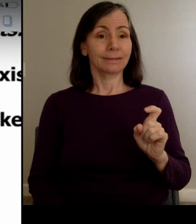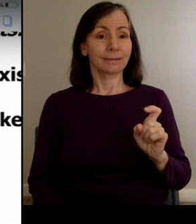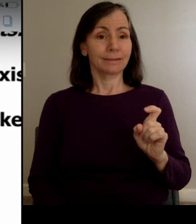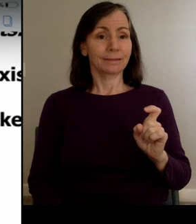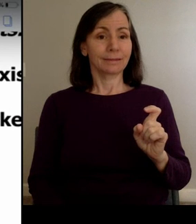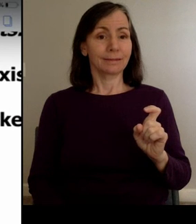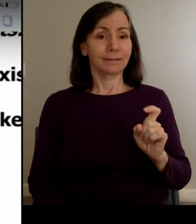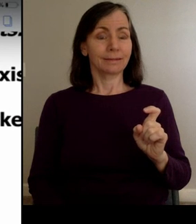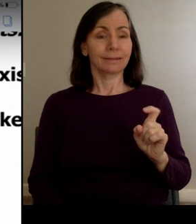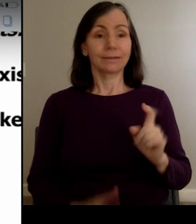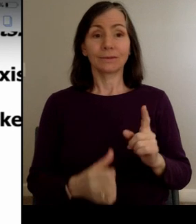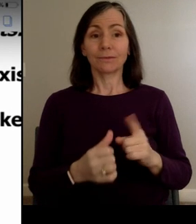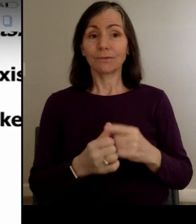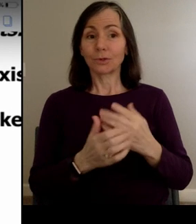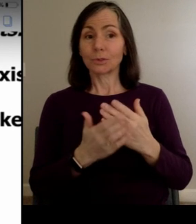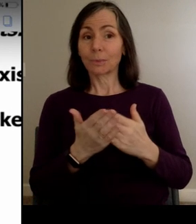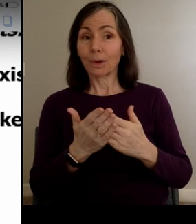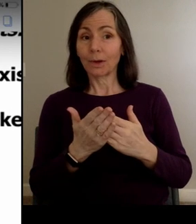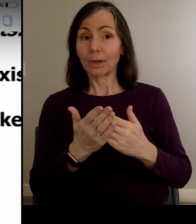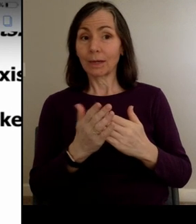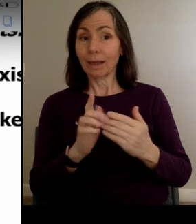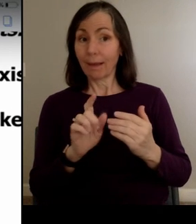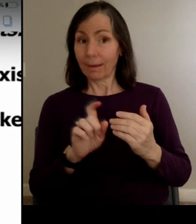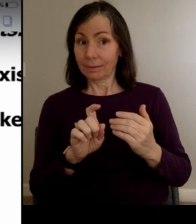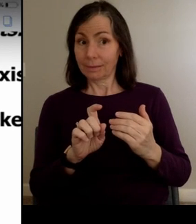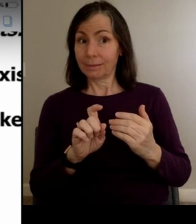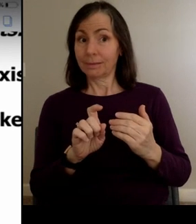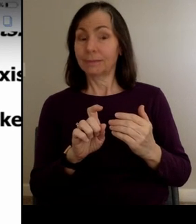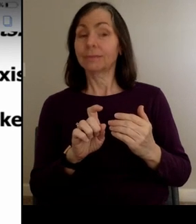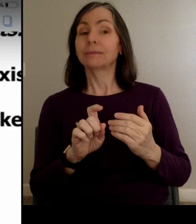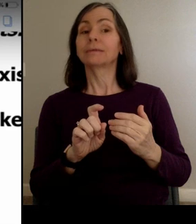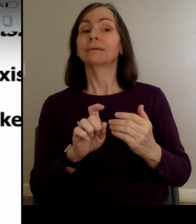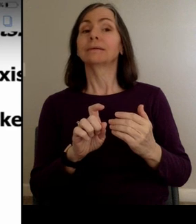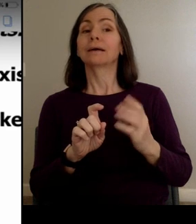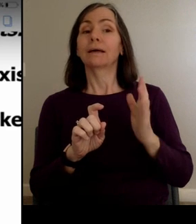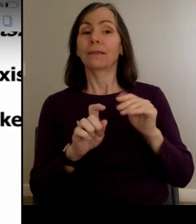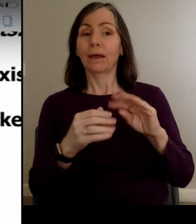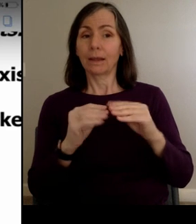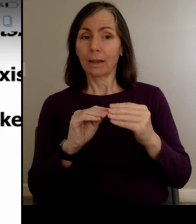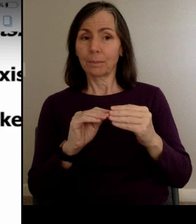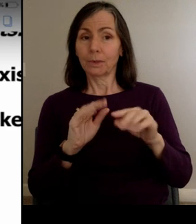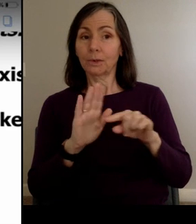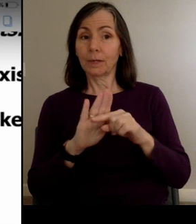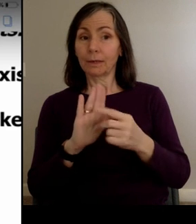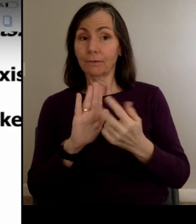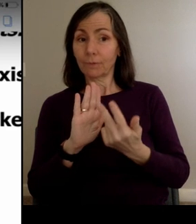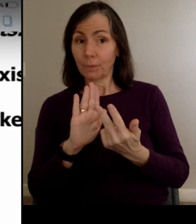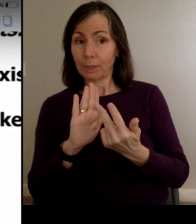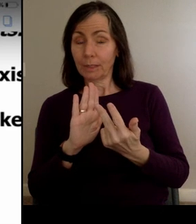the first part is our x, which was negative 3.